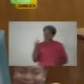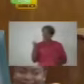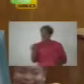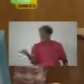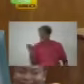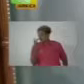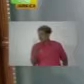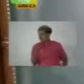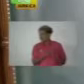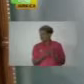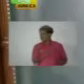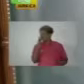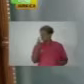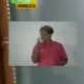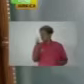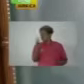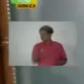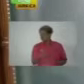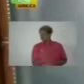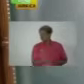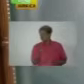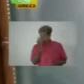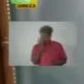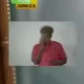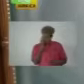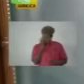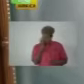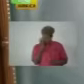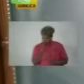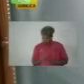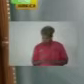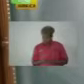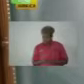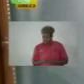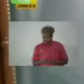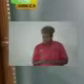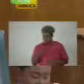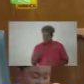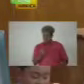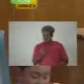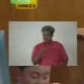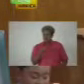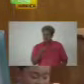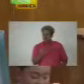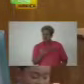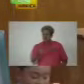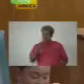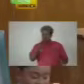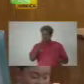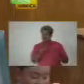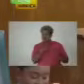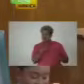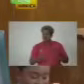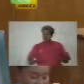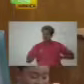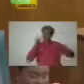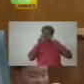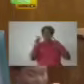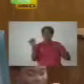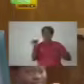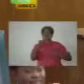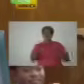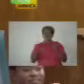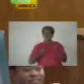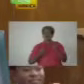get distracted by the sort of us coming. Okay. I'm bringing up my kids from Queens now watching as well. But the point